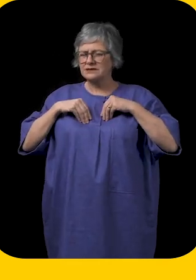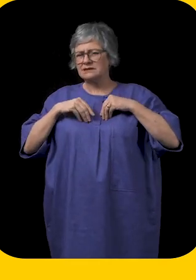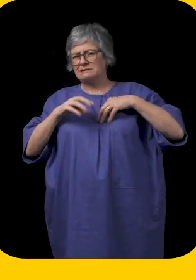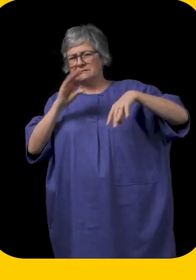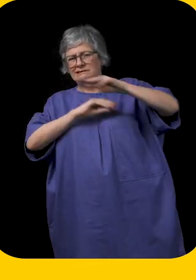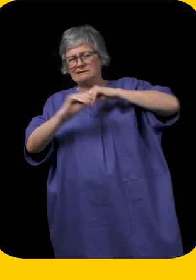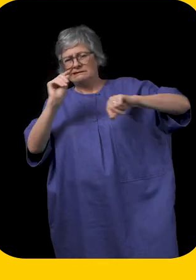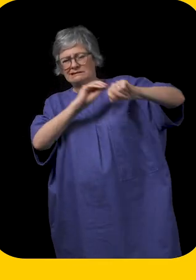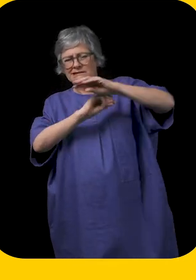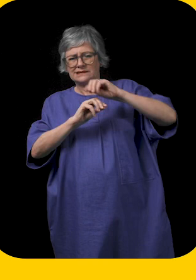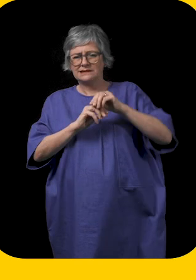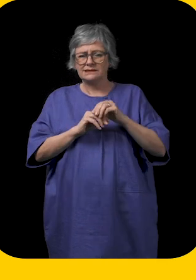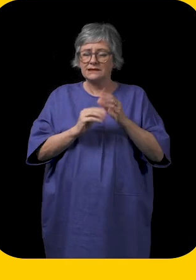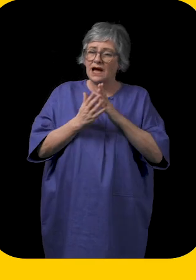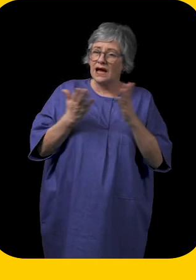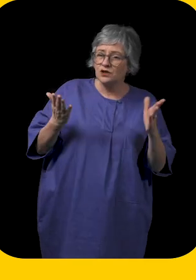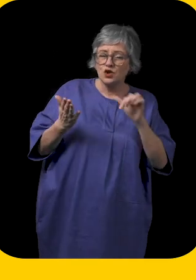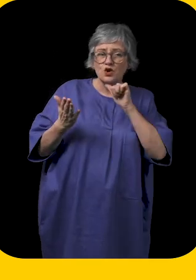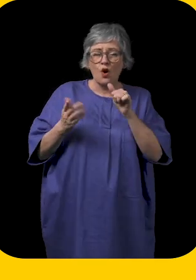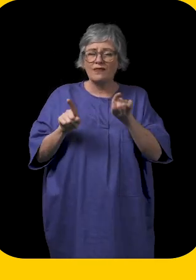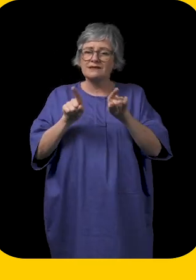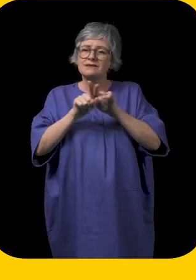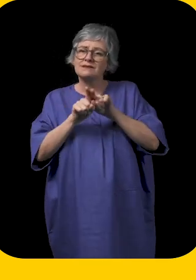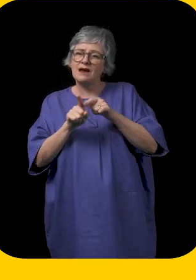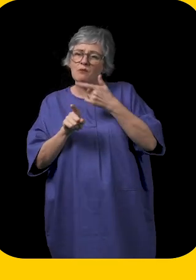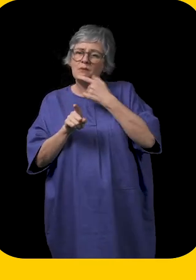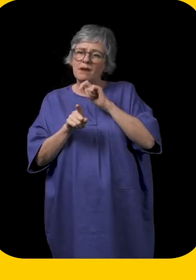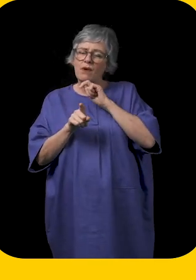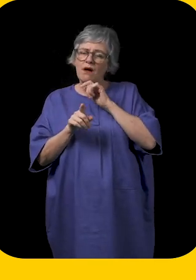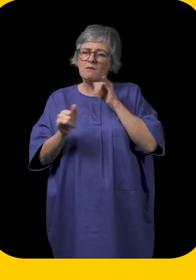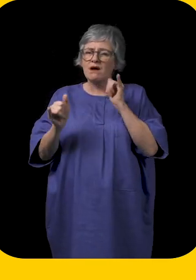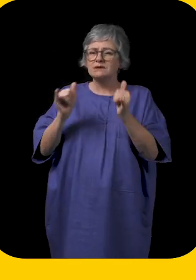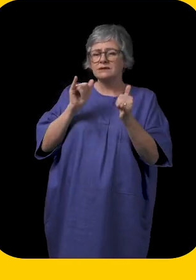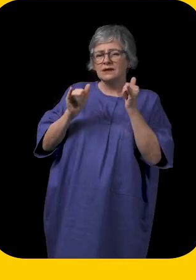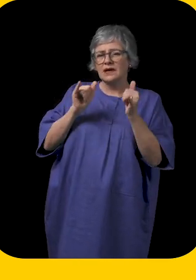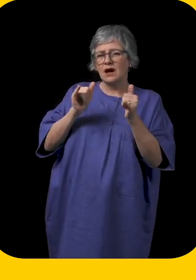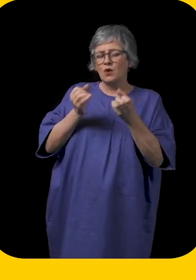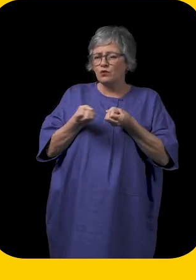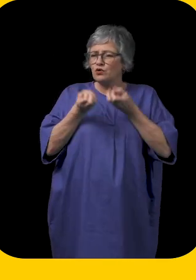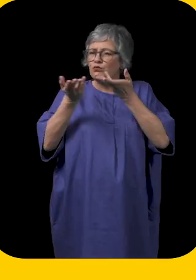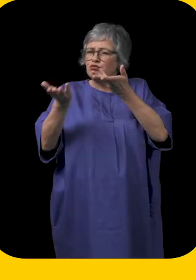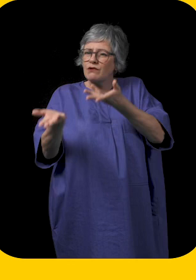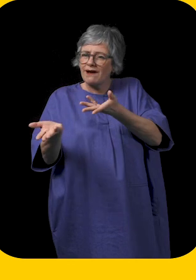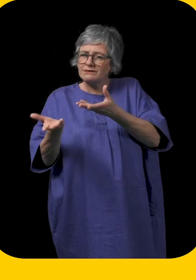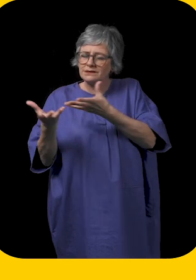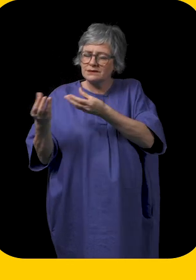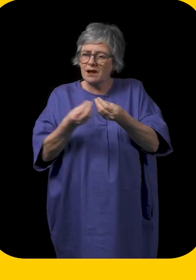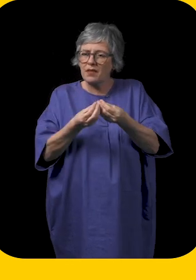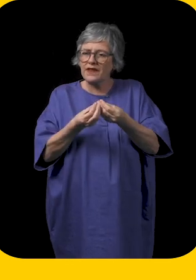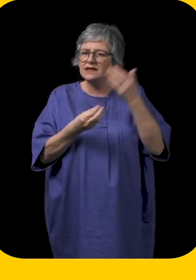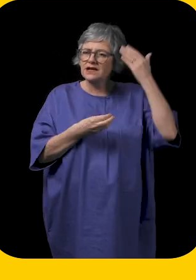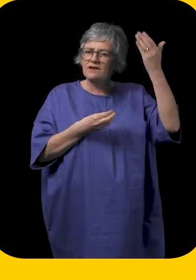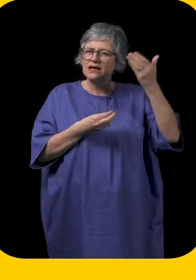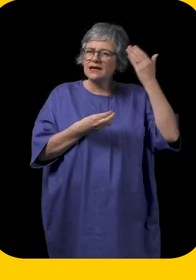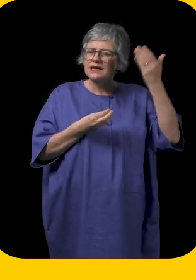get this backlash. So either it's not the same people, or somehow